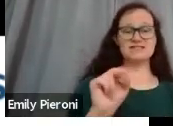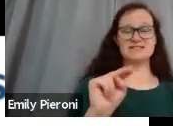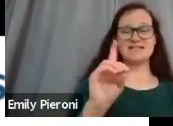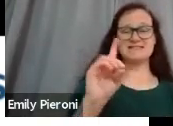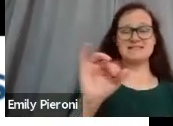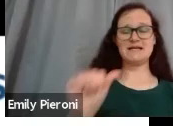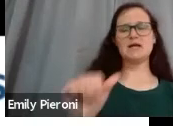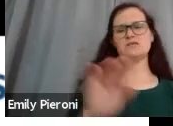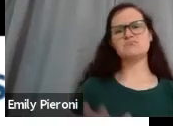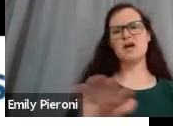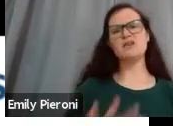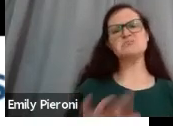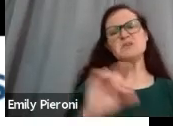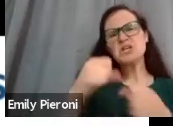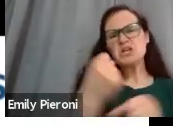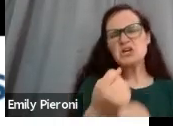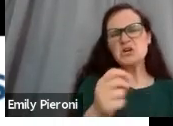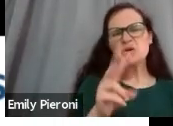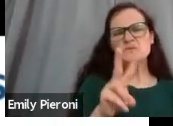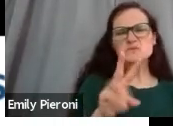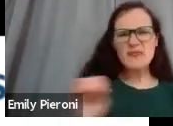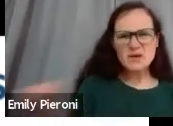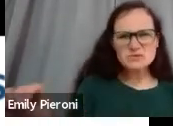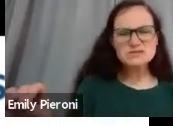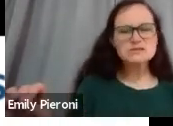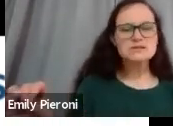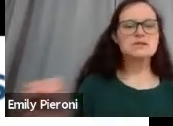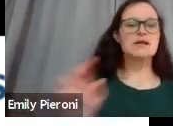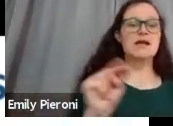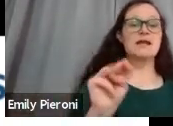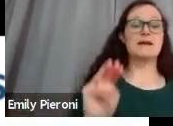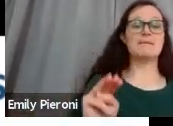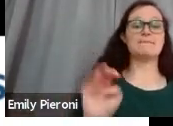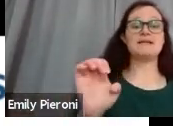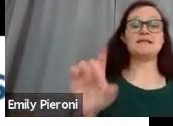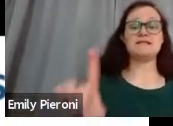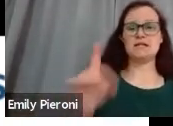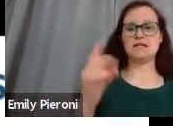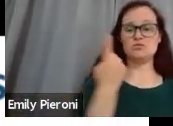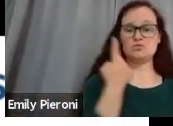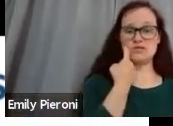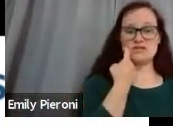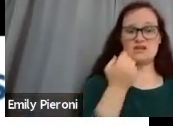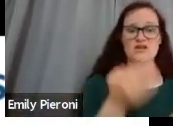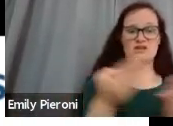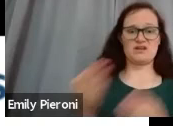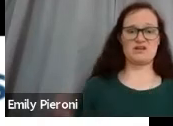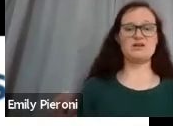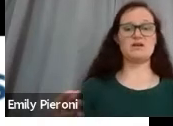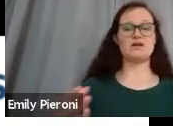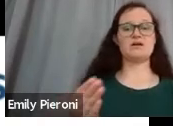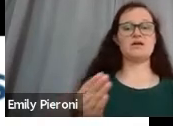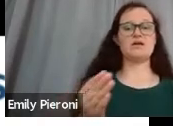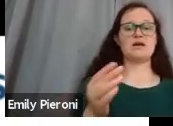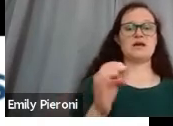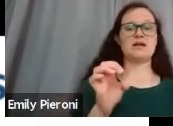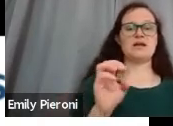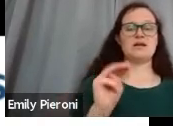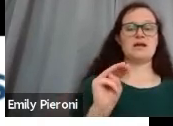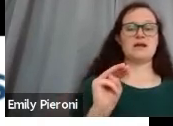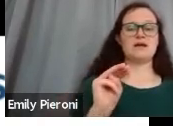2000s. Recently, NMED and Office of State Engineer and the EPA have worked on a joint